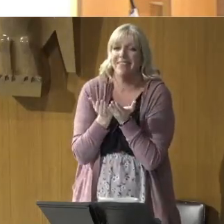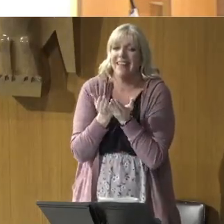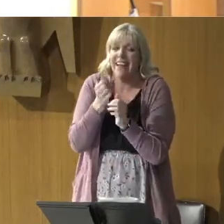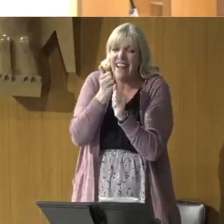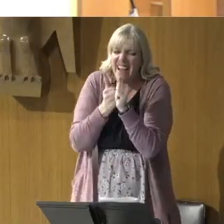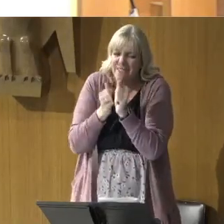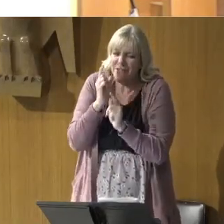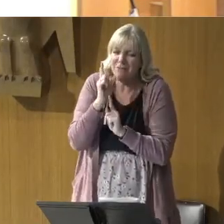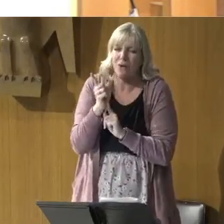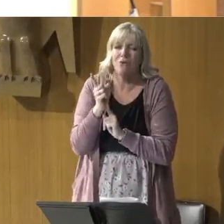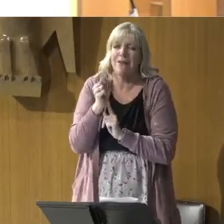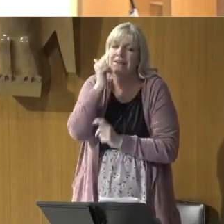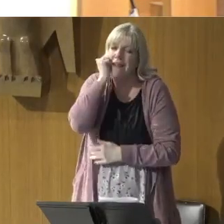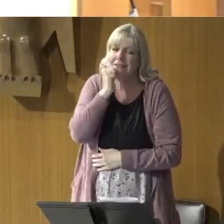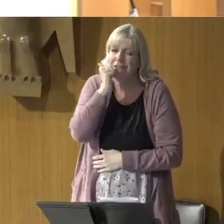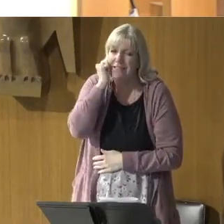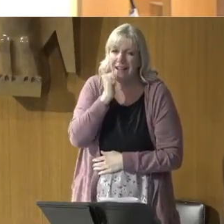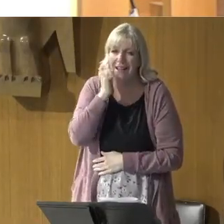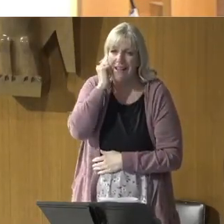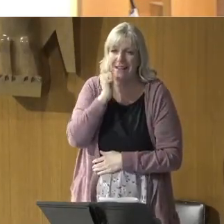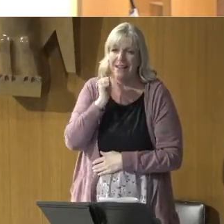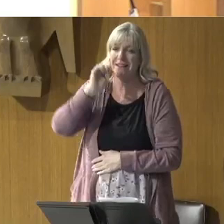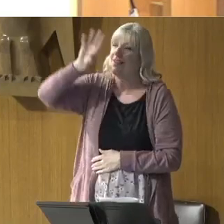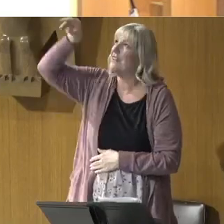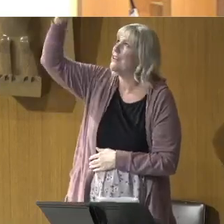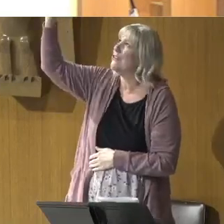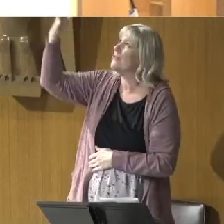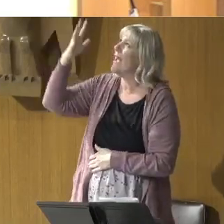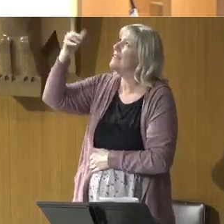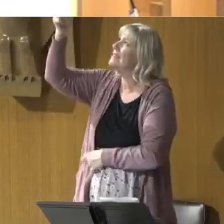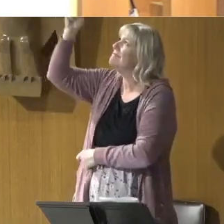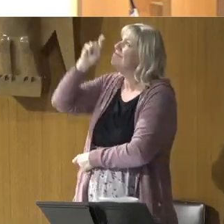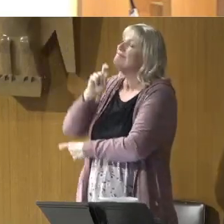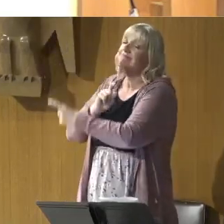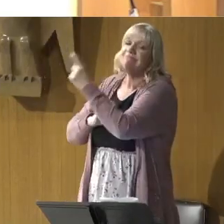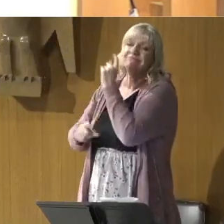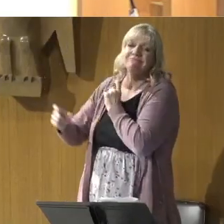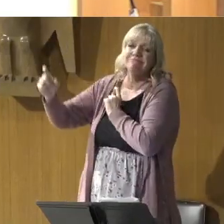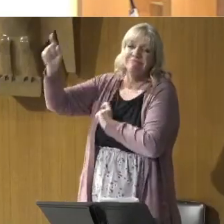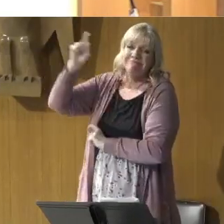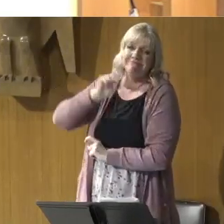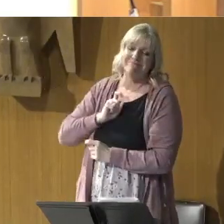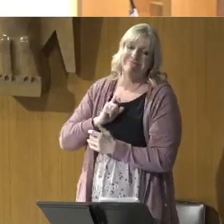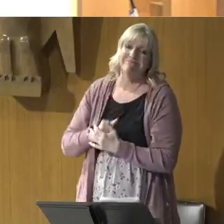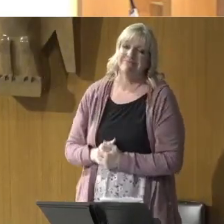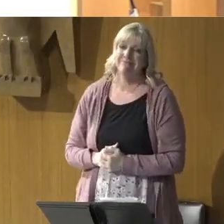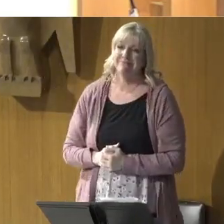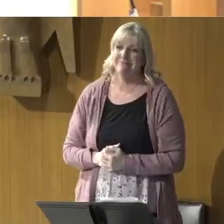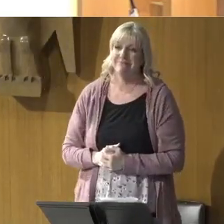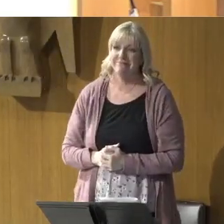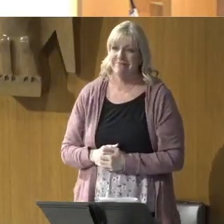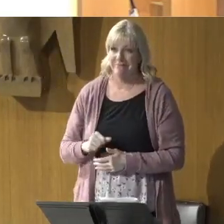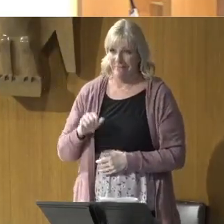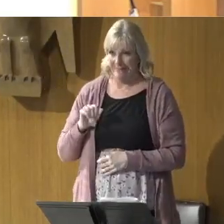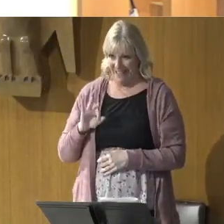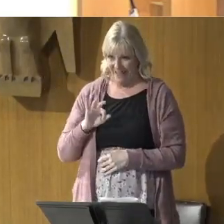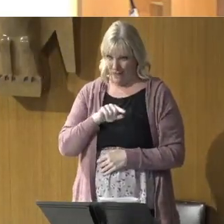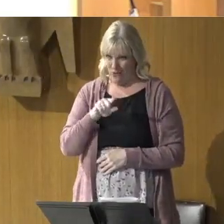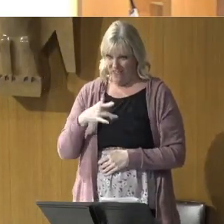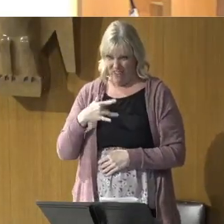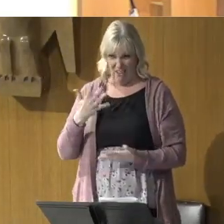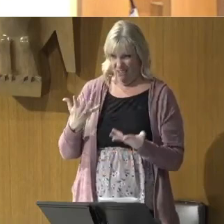and every day, grace upon grace. And if you find that hard to remember,